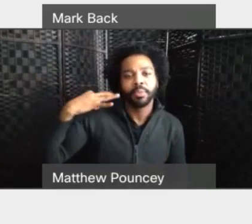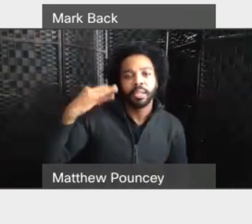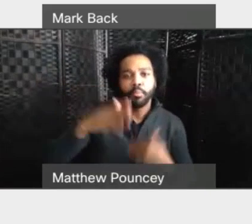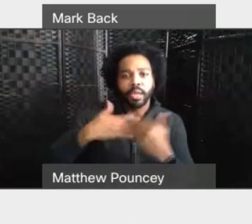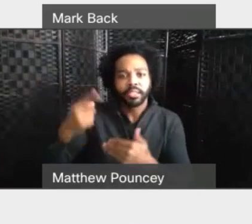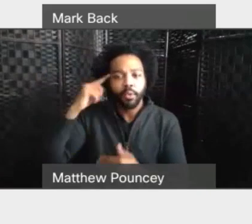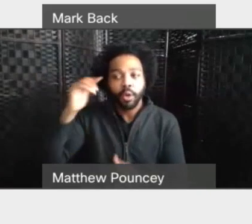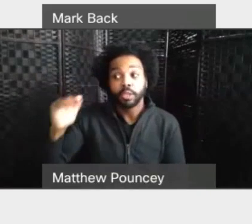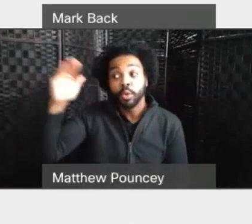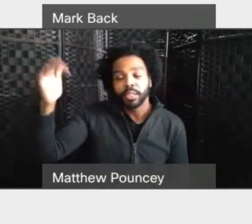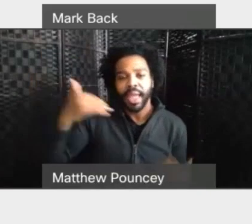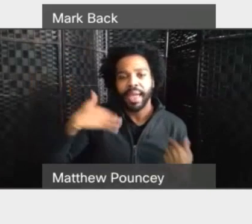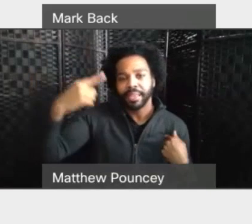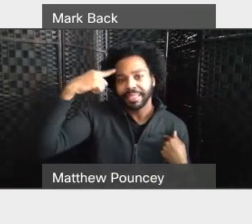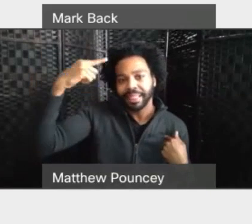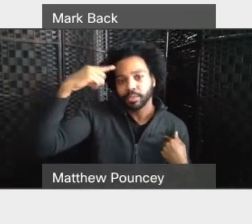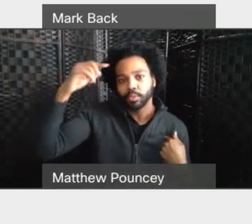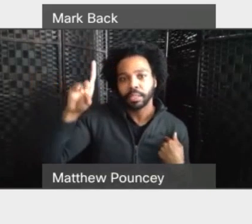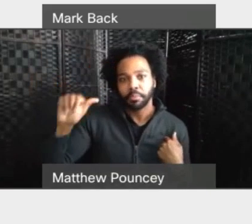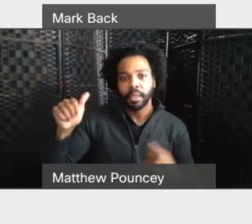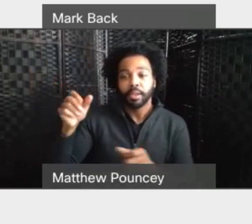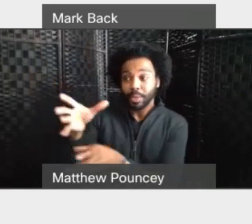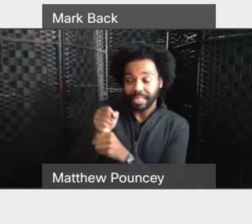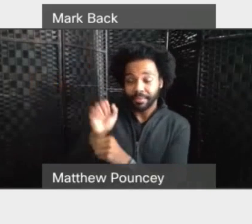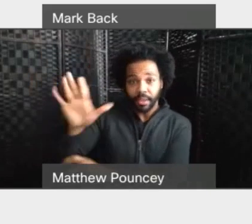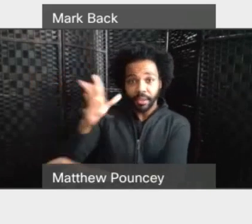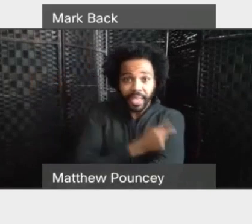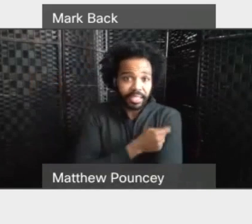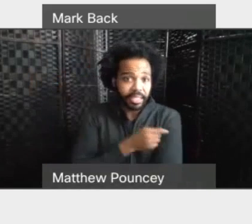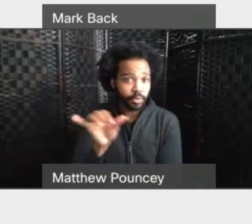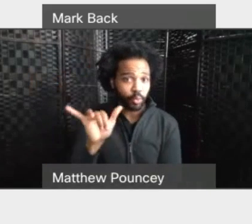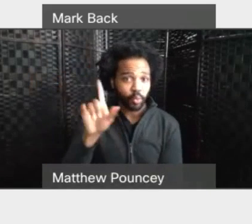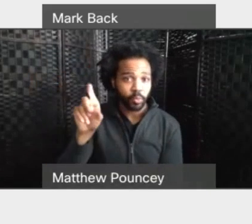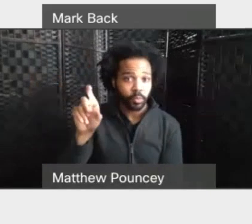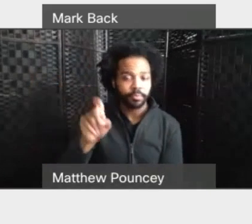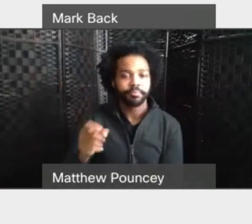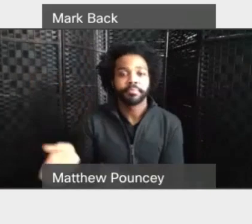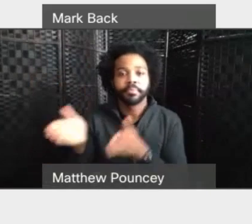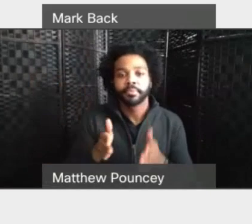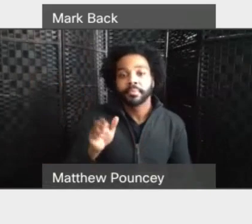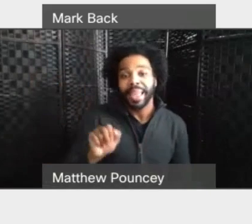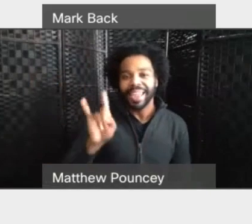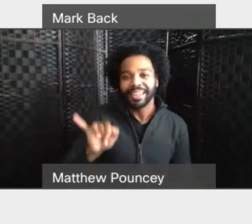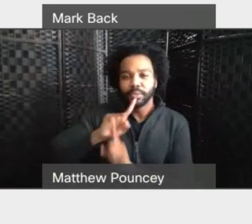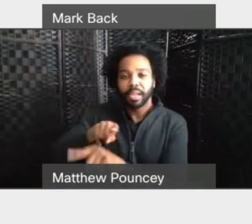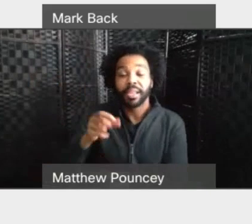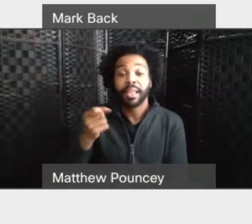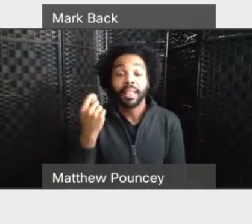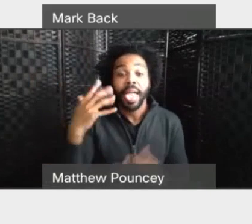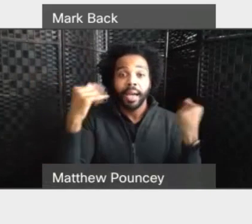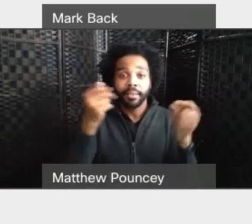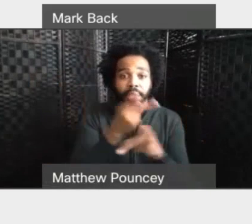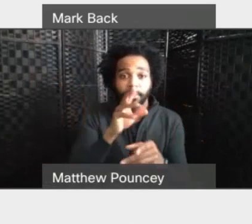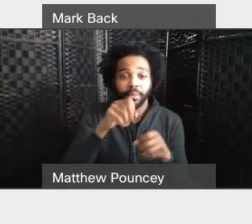intellectual disabilities to receive the vaccine? So healthcare providers are in Group 1A and